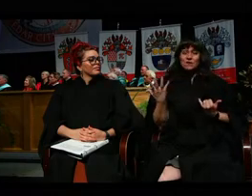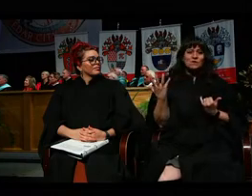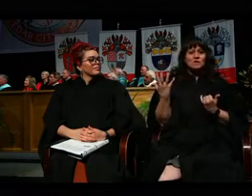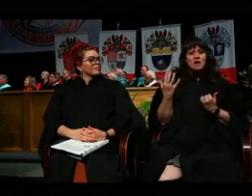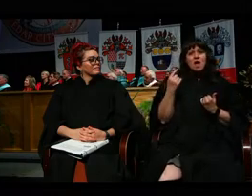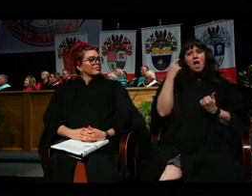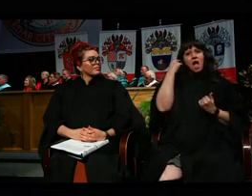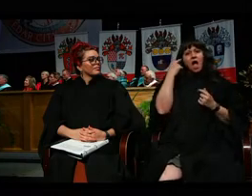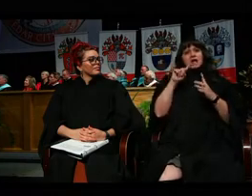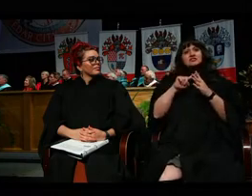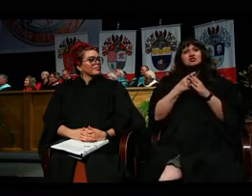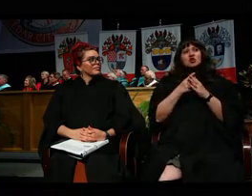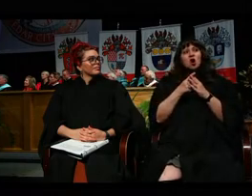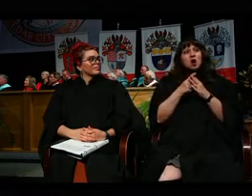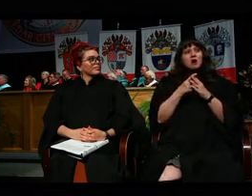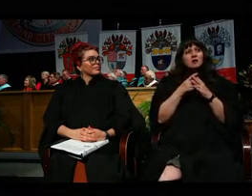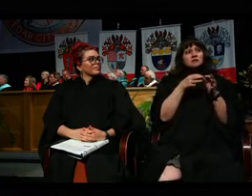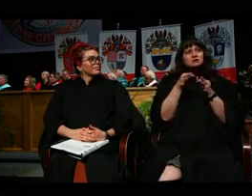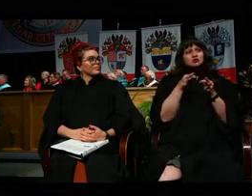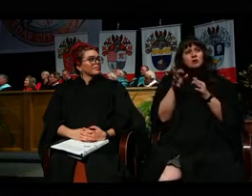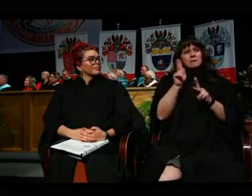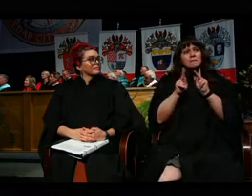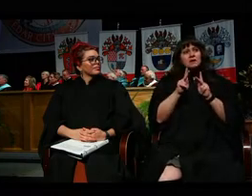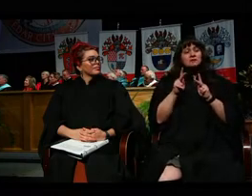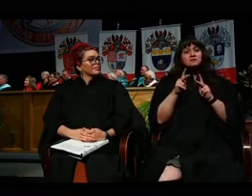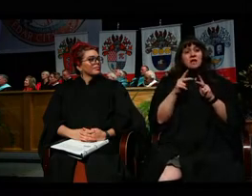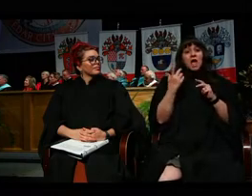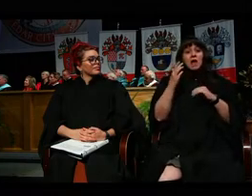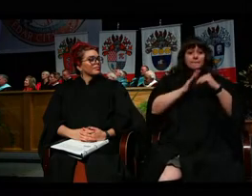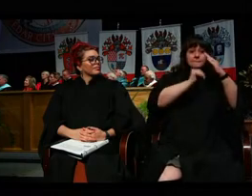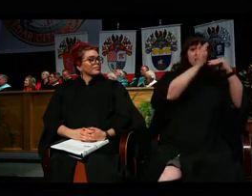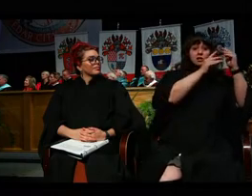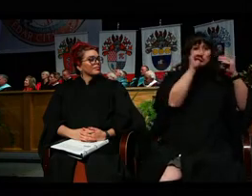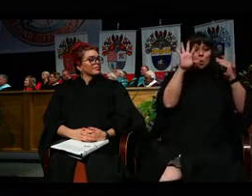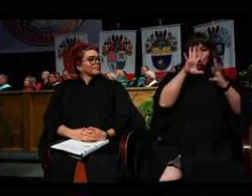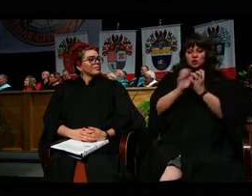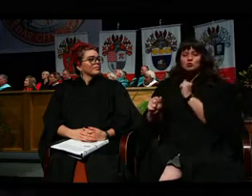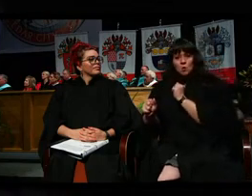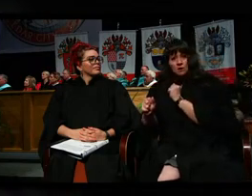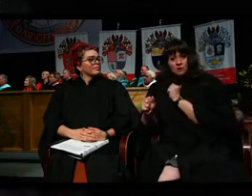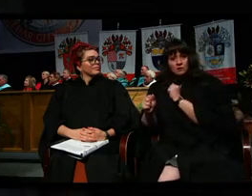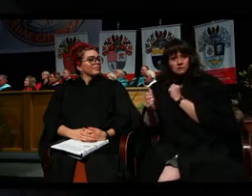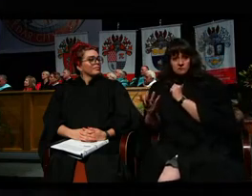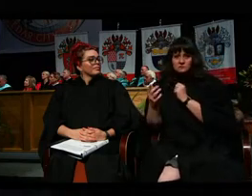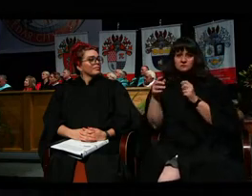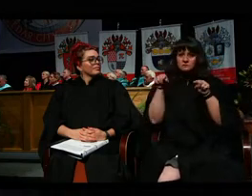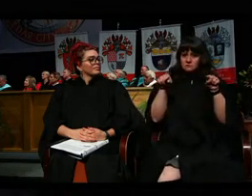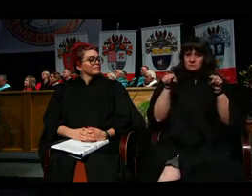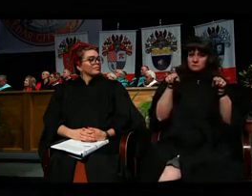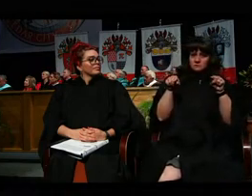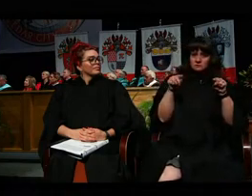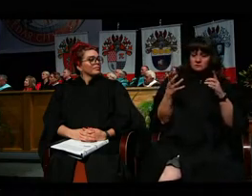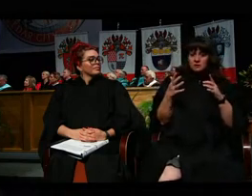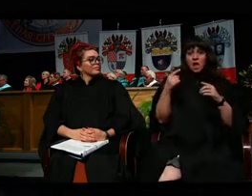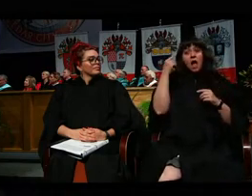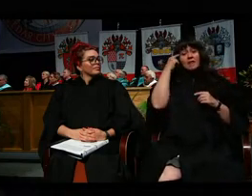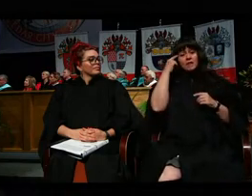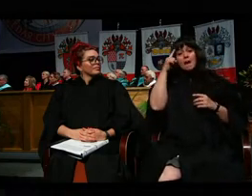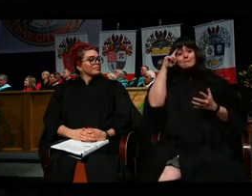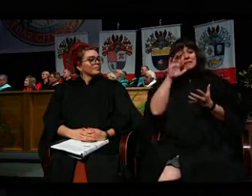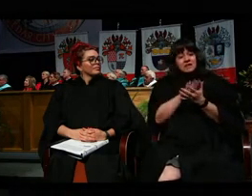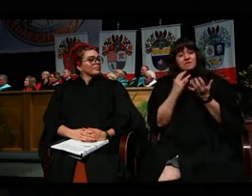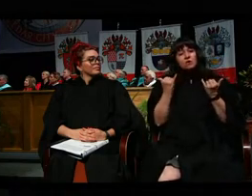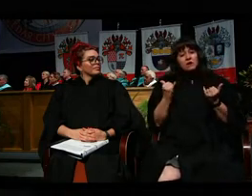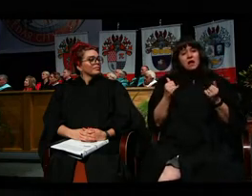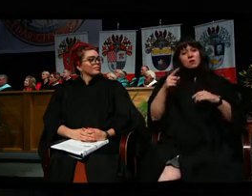people as builders or destroyers. See, I believe it is a time to build. I